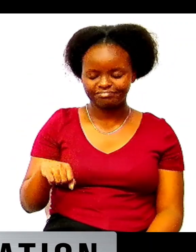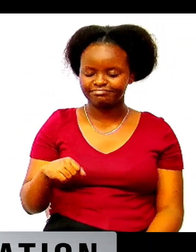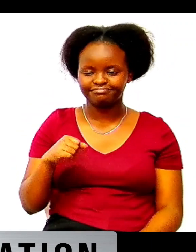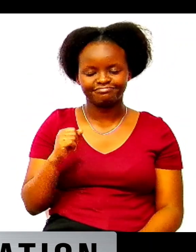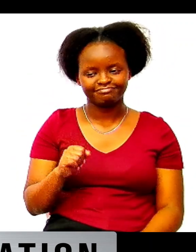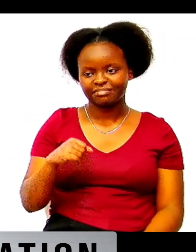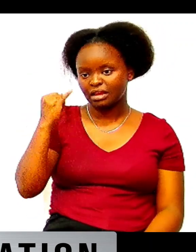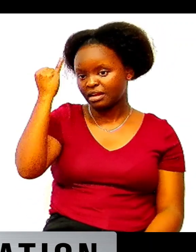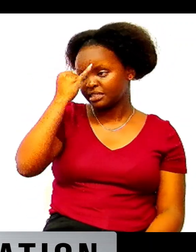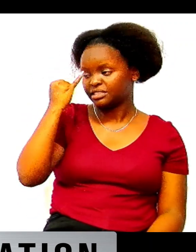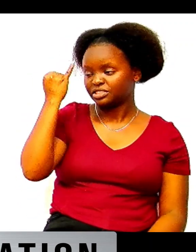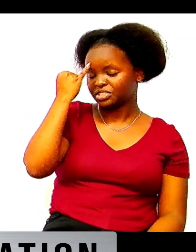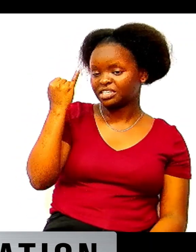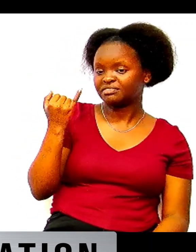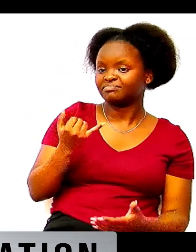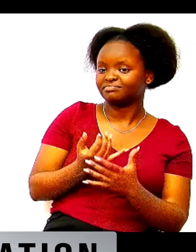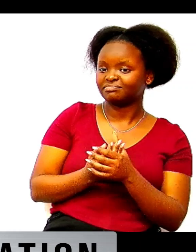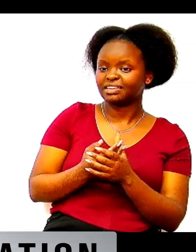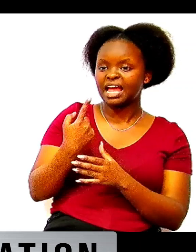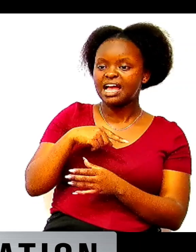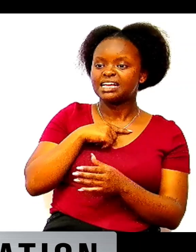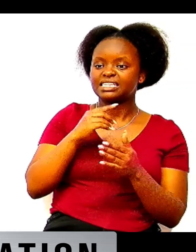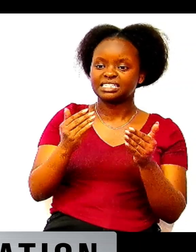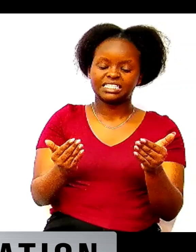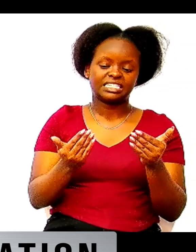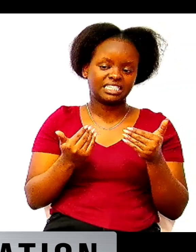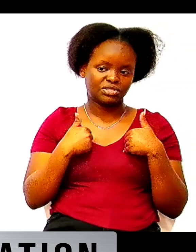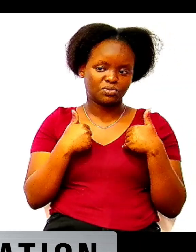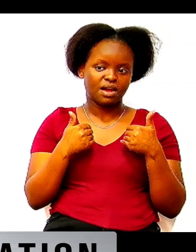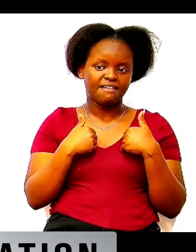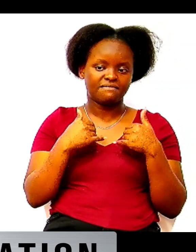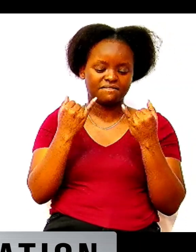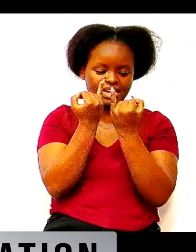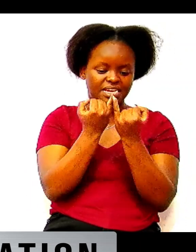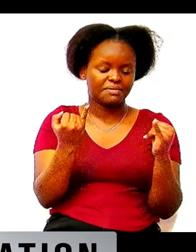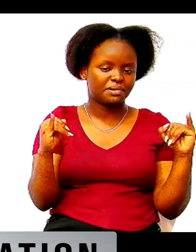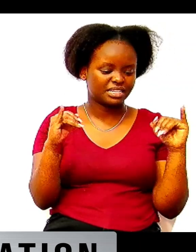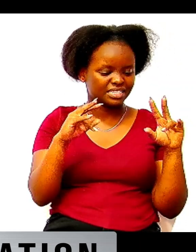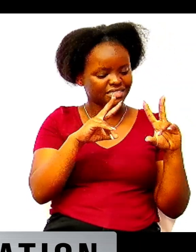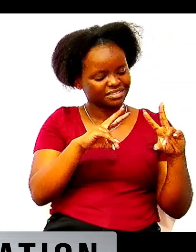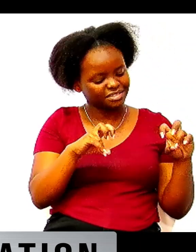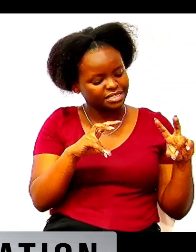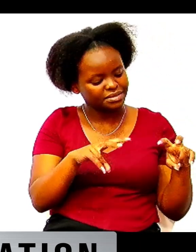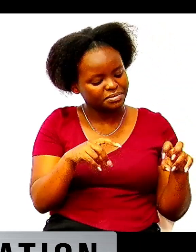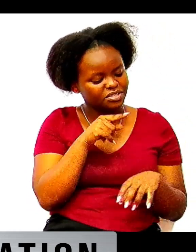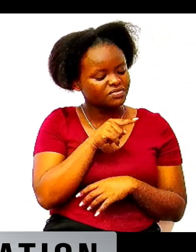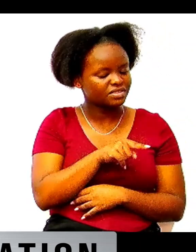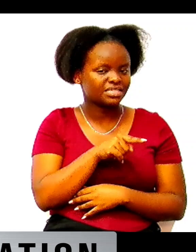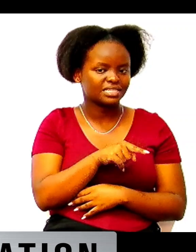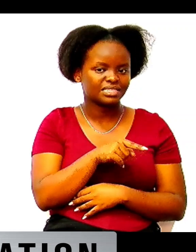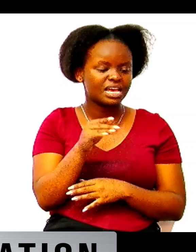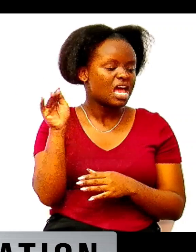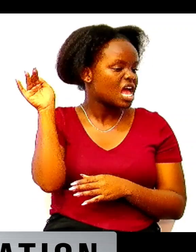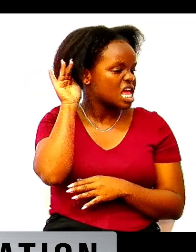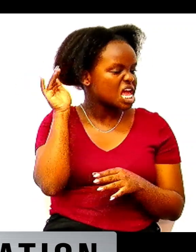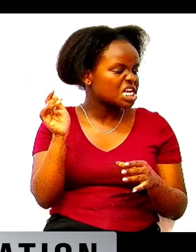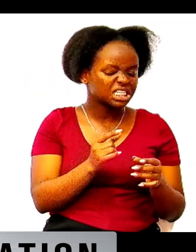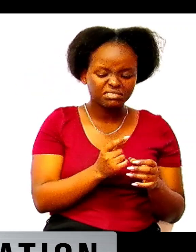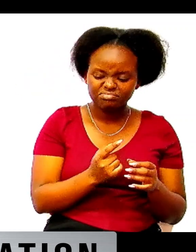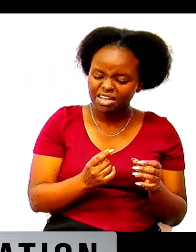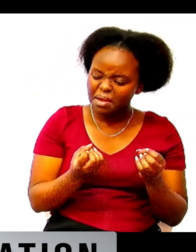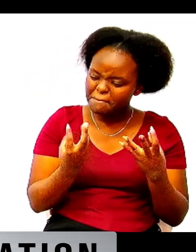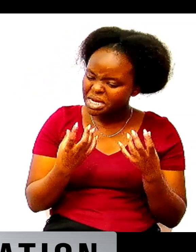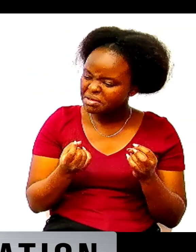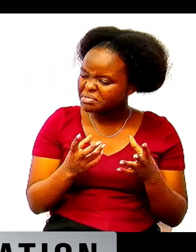Finally. we need to have independent assessment of this. We are hearing this and that and this and